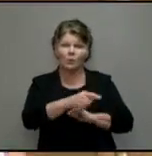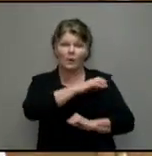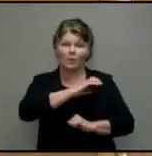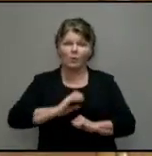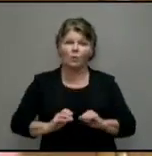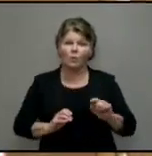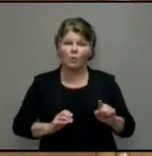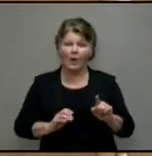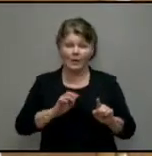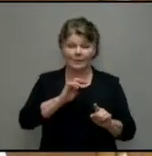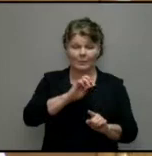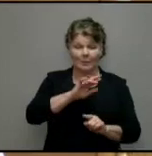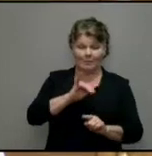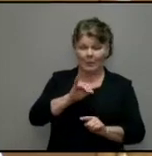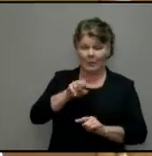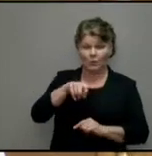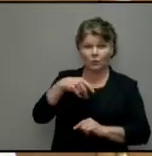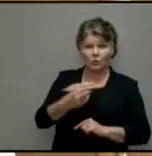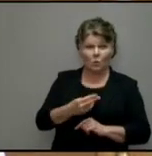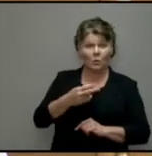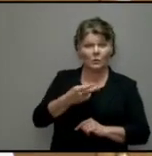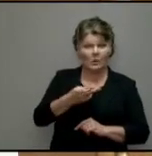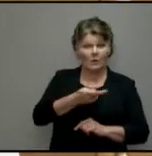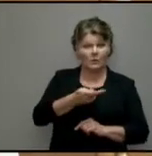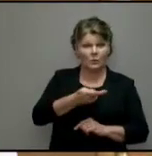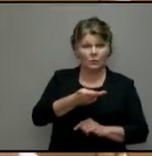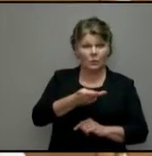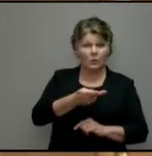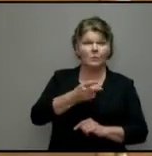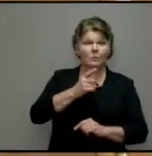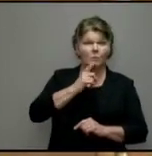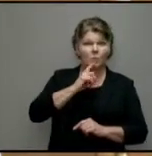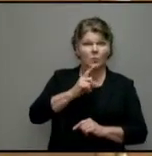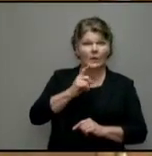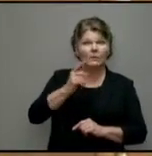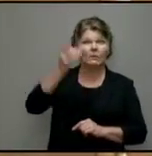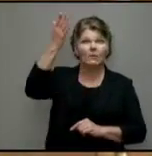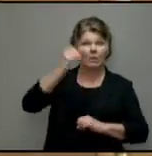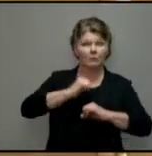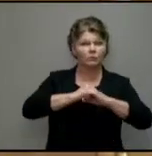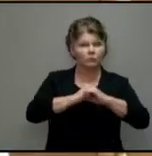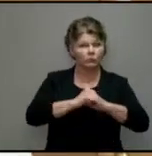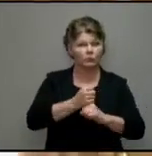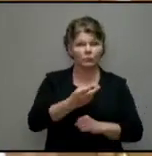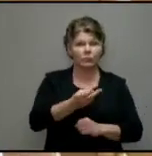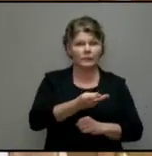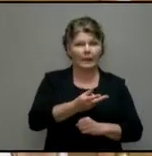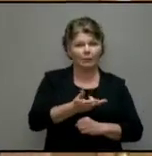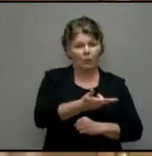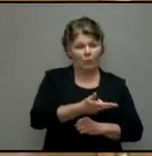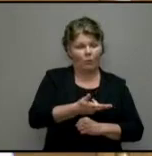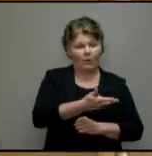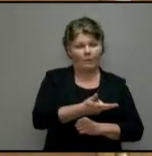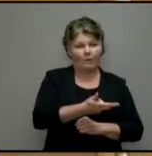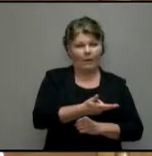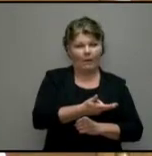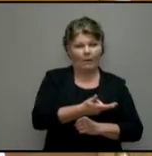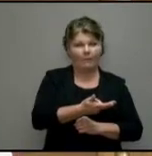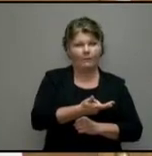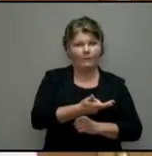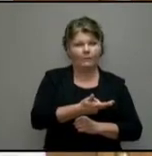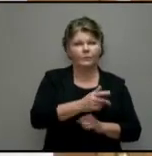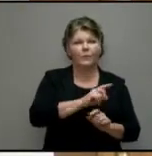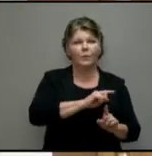But Mary and Joseph were under God's witness protection plan. They'd eventually go back and to